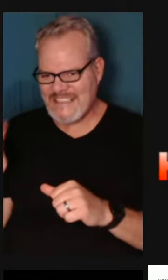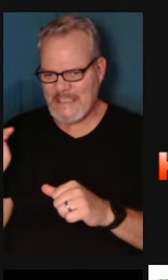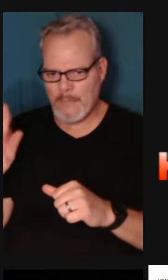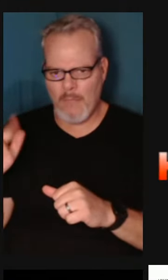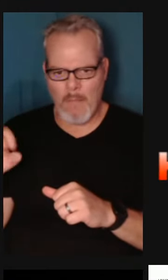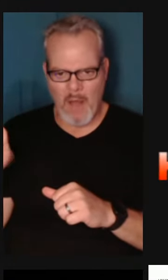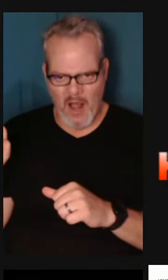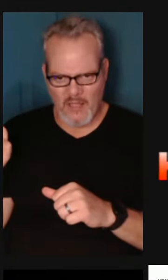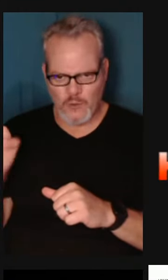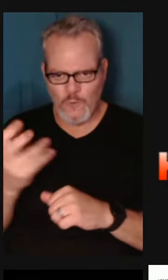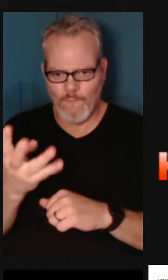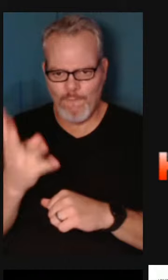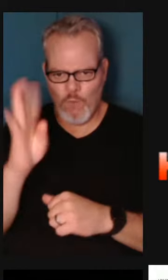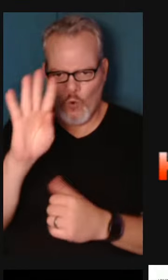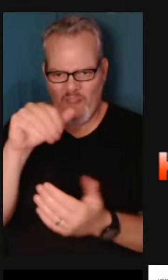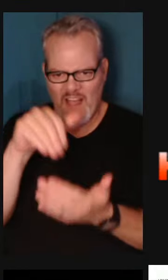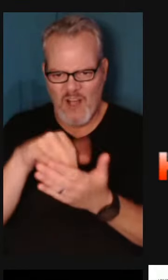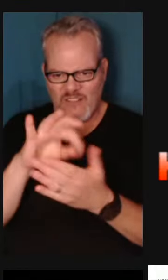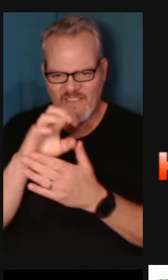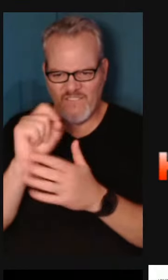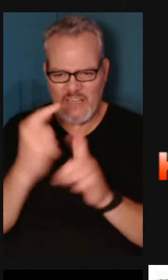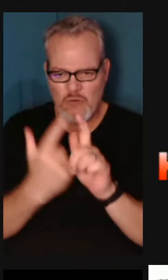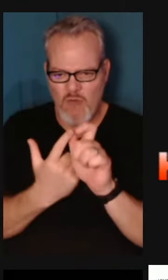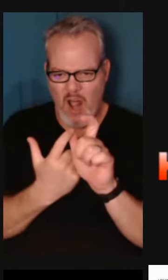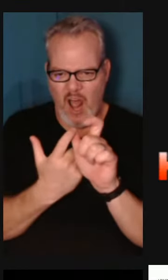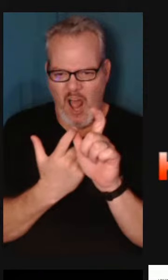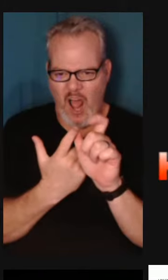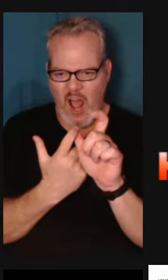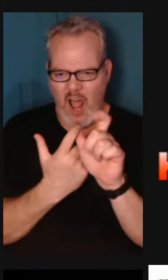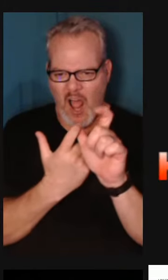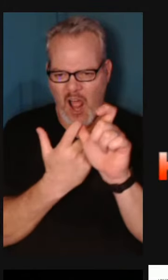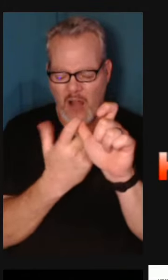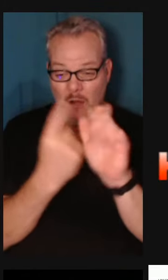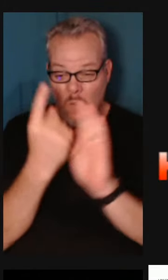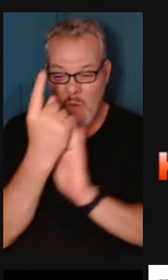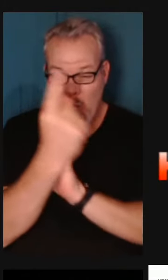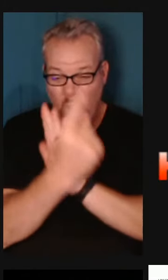gain in about an hour. In an hour.